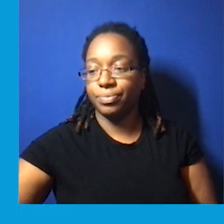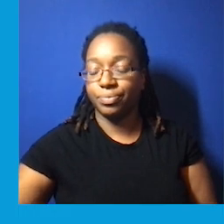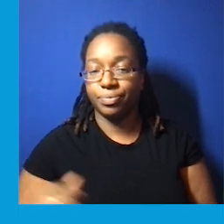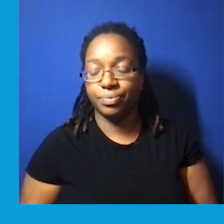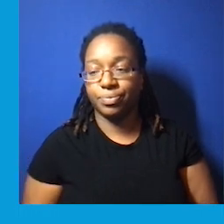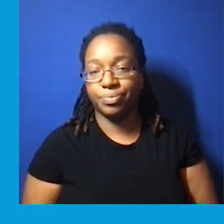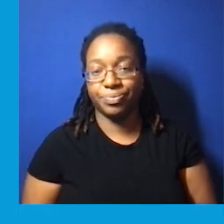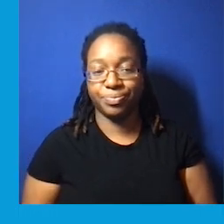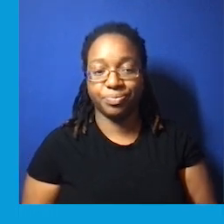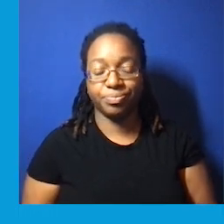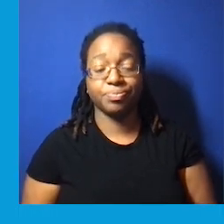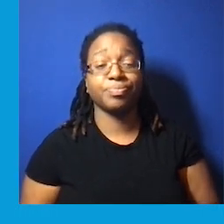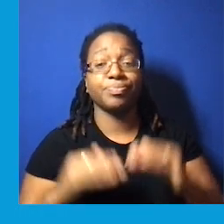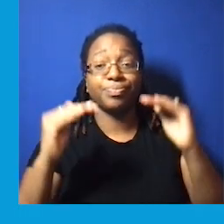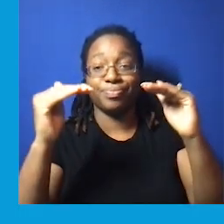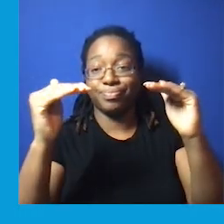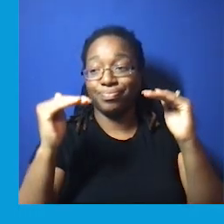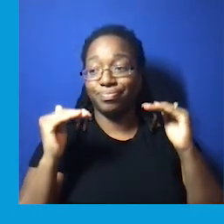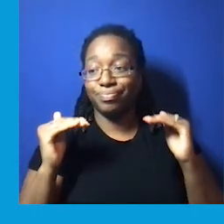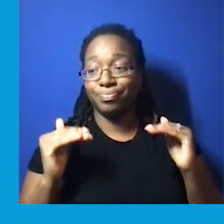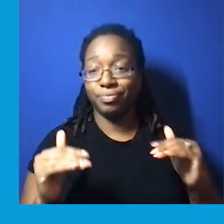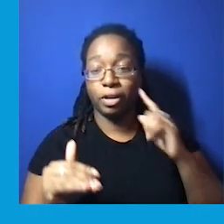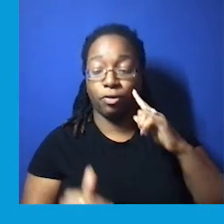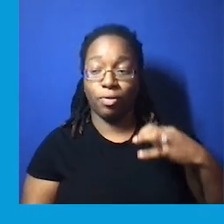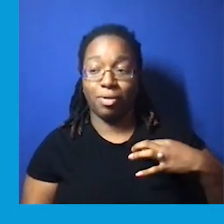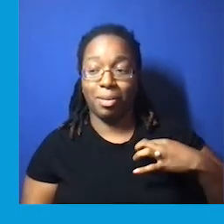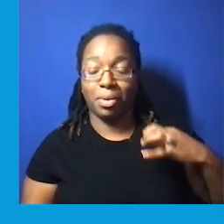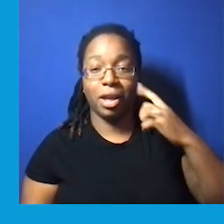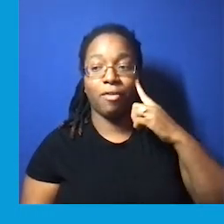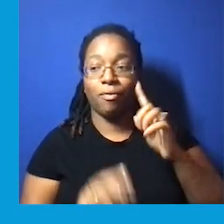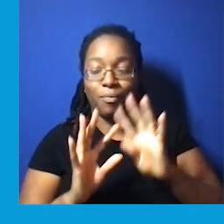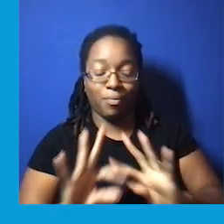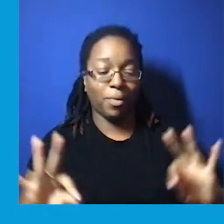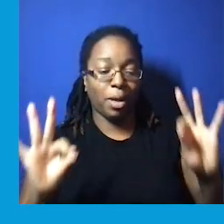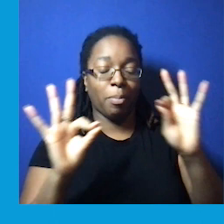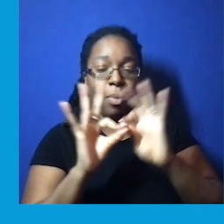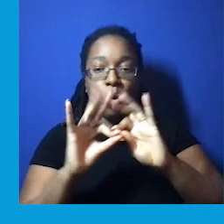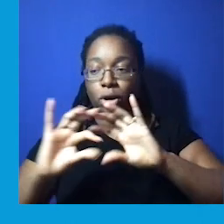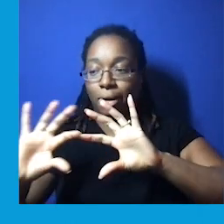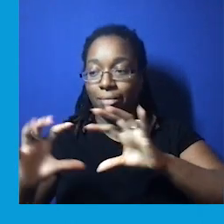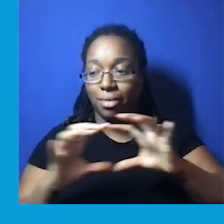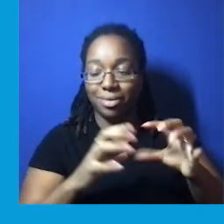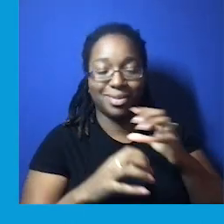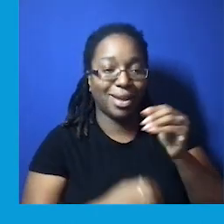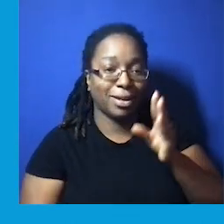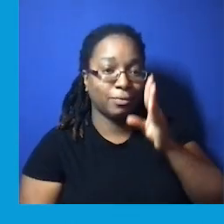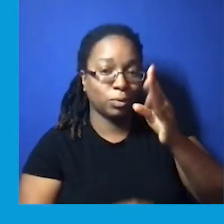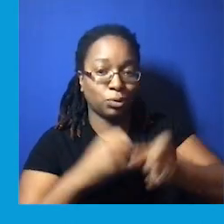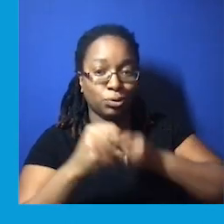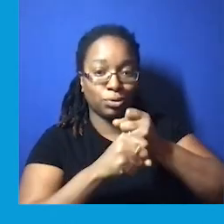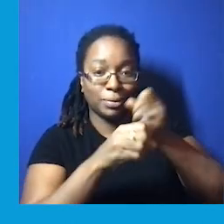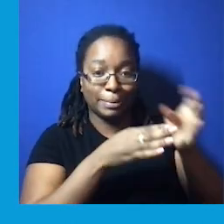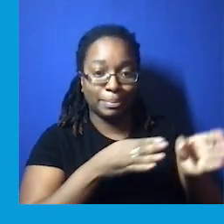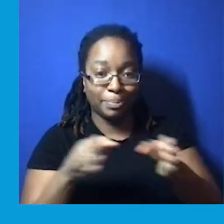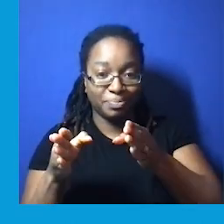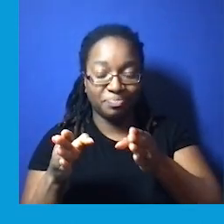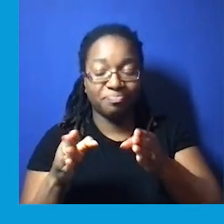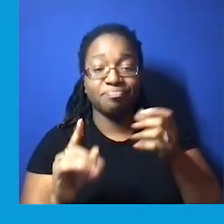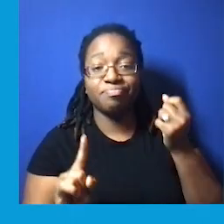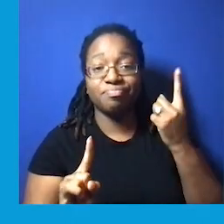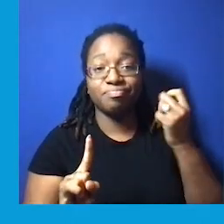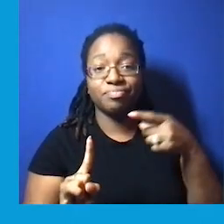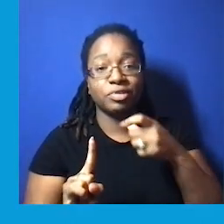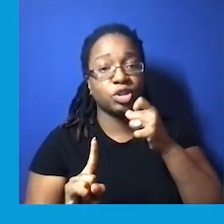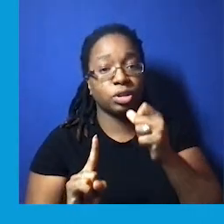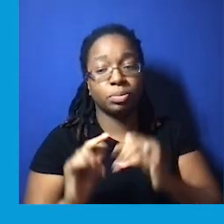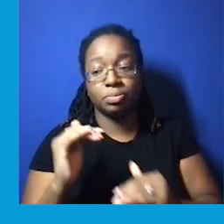All right, so the next section of the application is your relevant coursework and future year plans. This section should not exceed 1